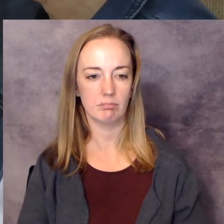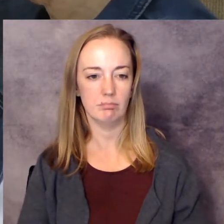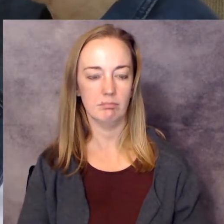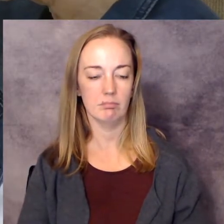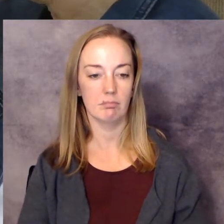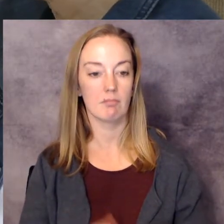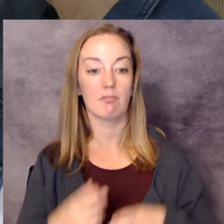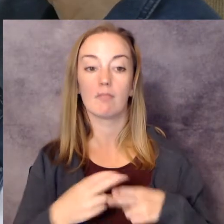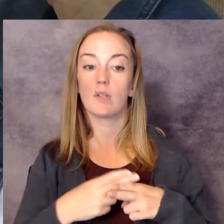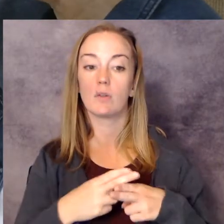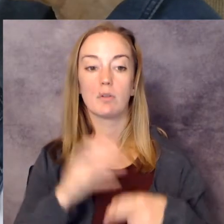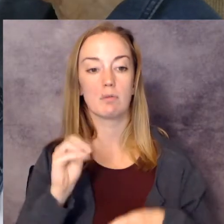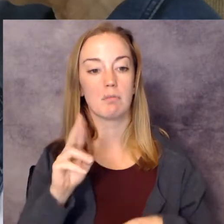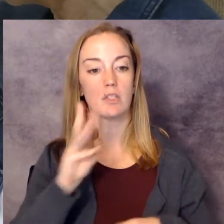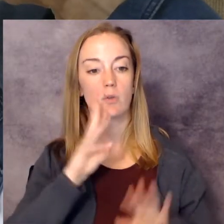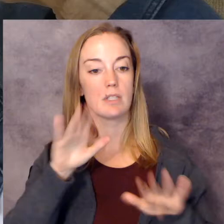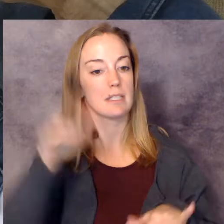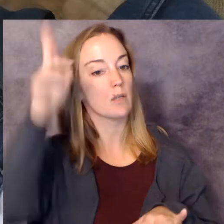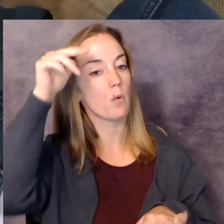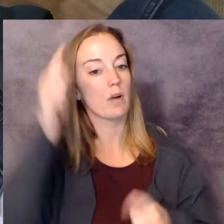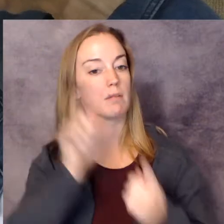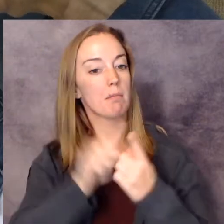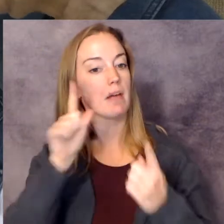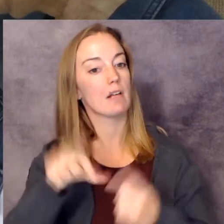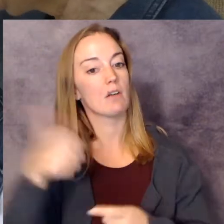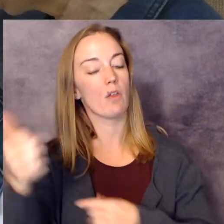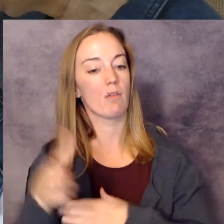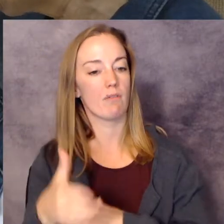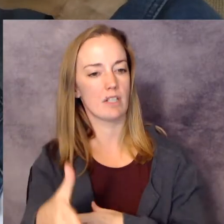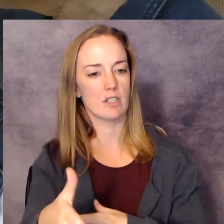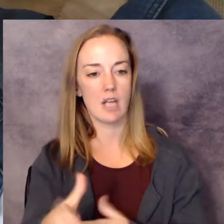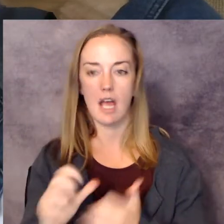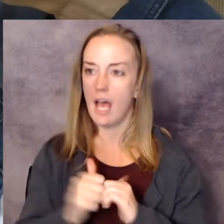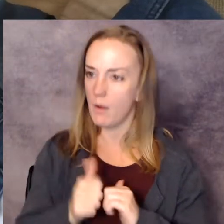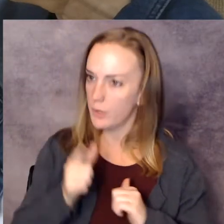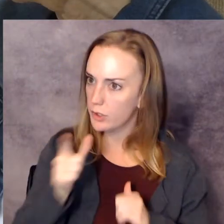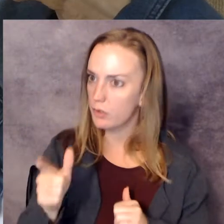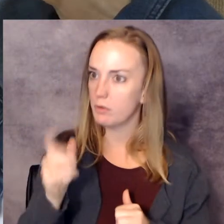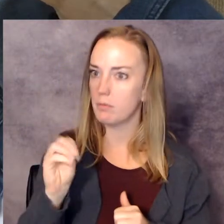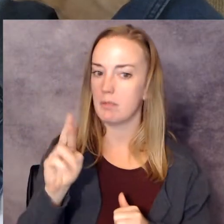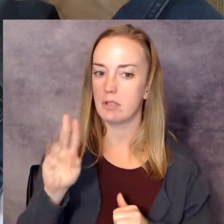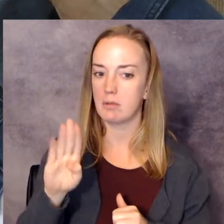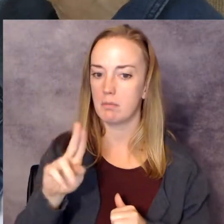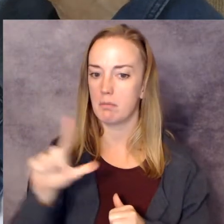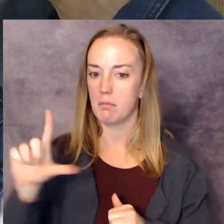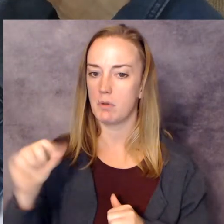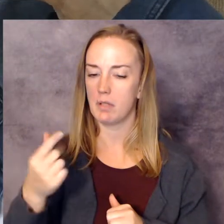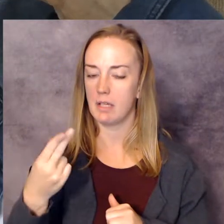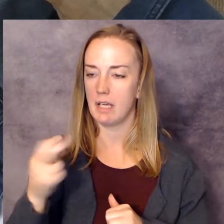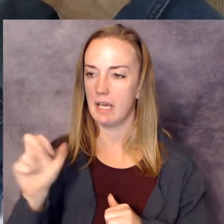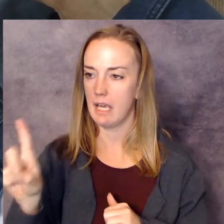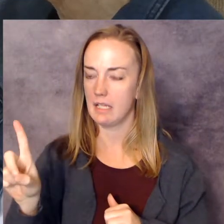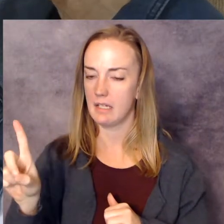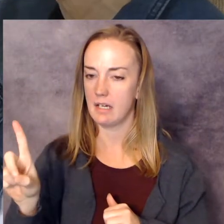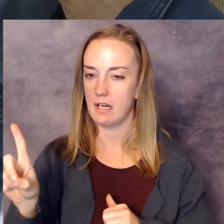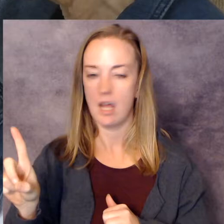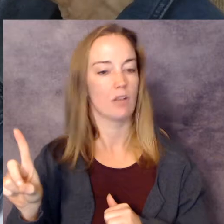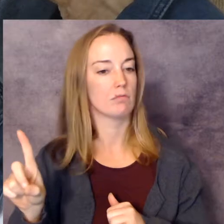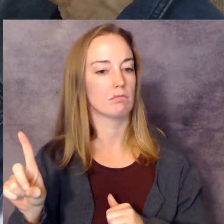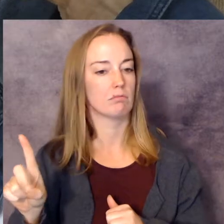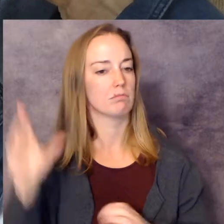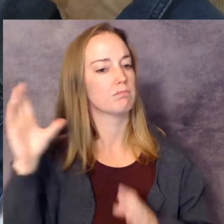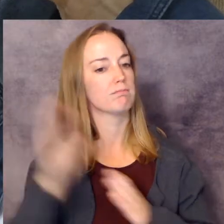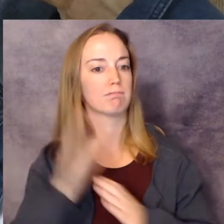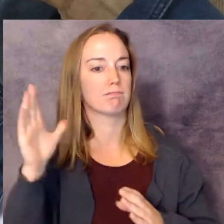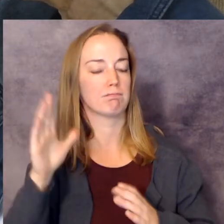But before long, Mr. Seahorse met another fish. "How are you, Mr. Bullhead?" asked Mr. Seahorse.